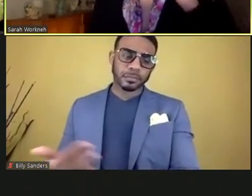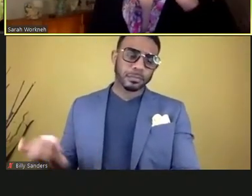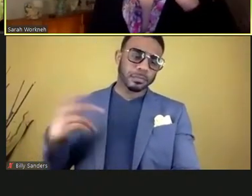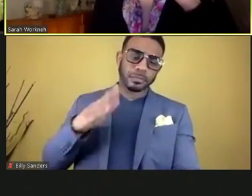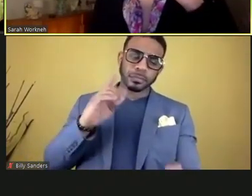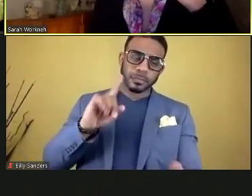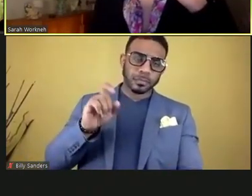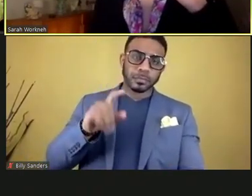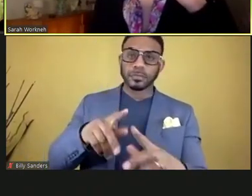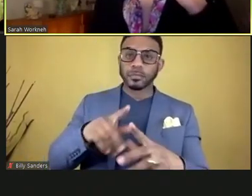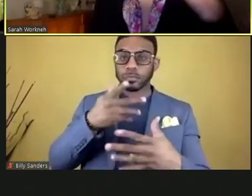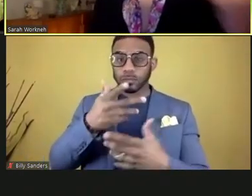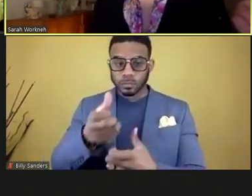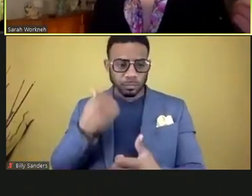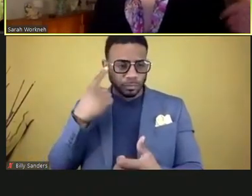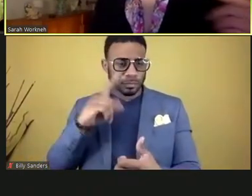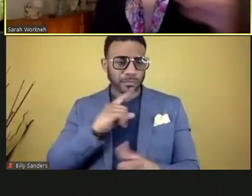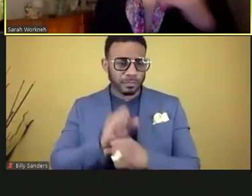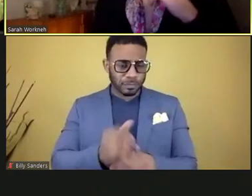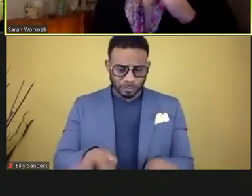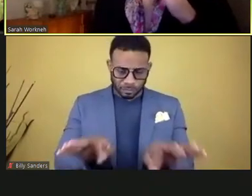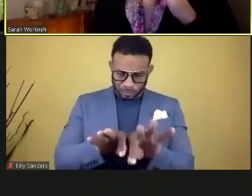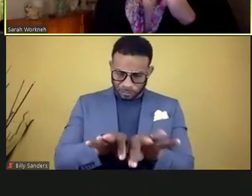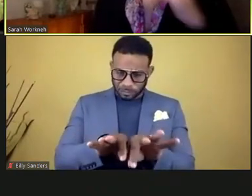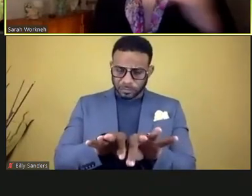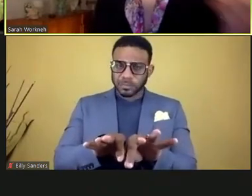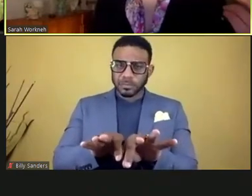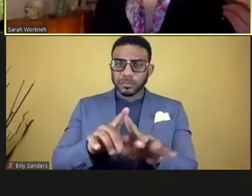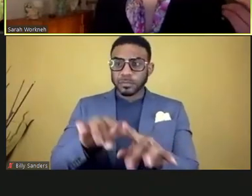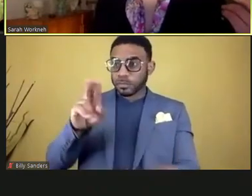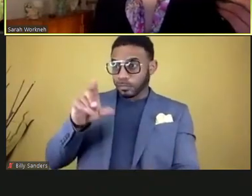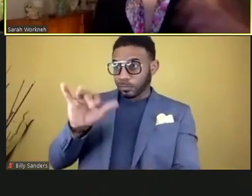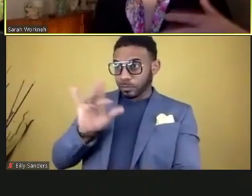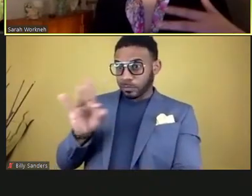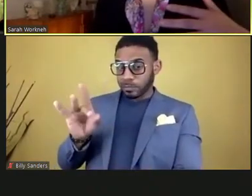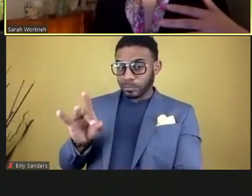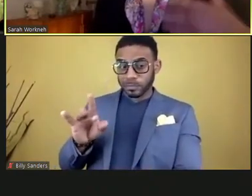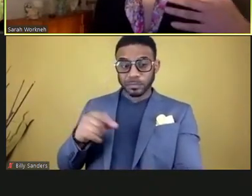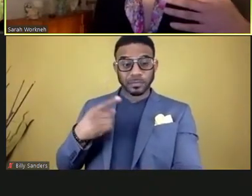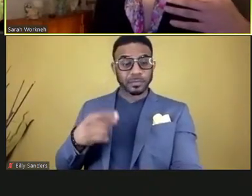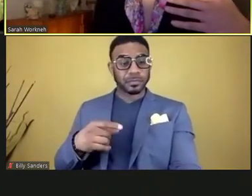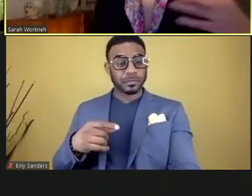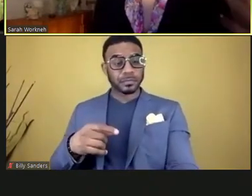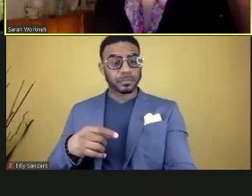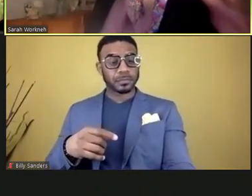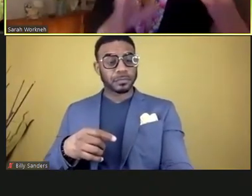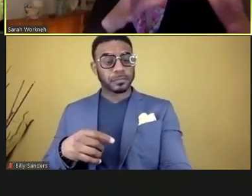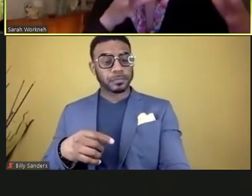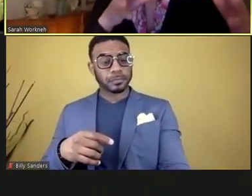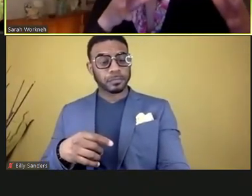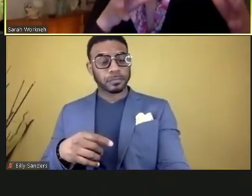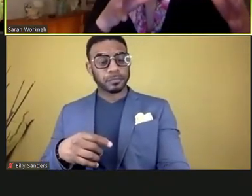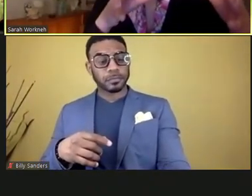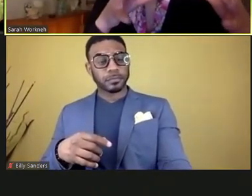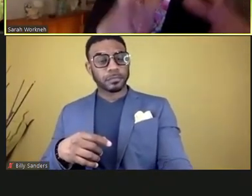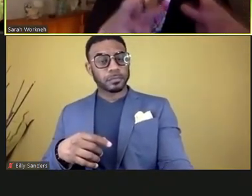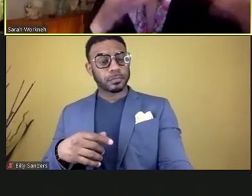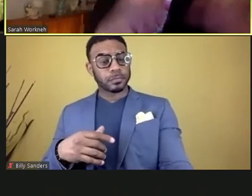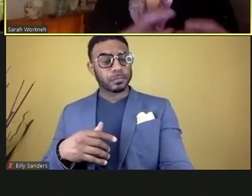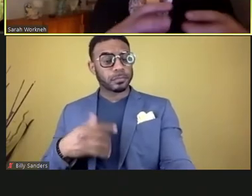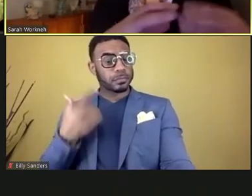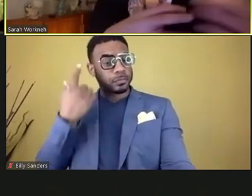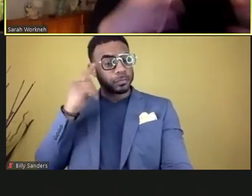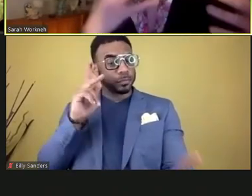question of trust, you know, I mean, I think it's really important what Ashley was saying about, look, in order